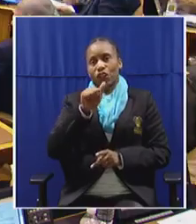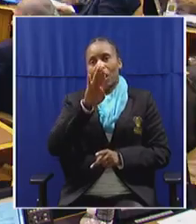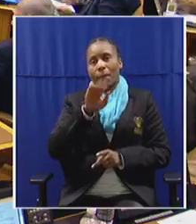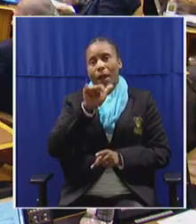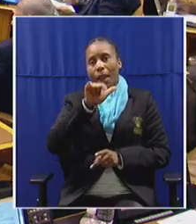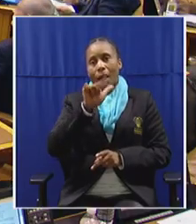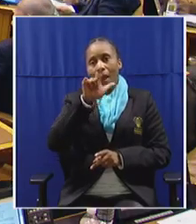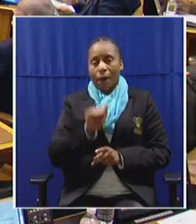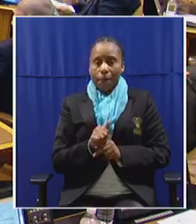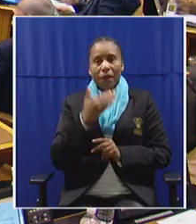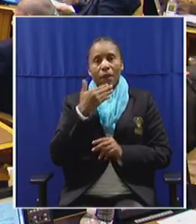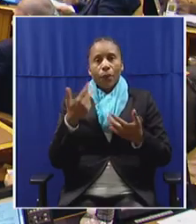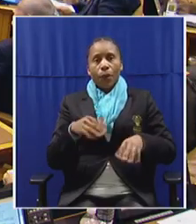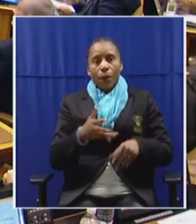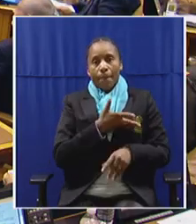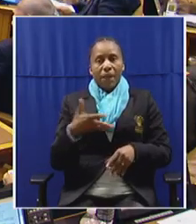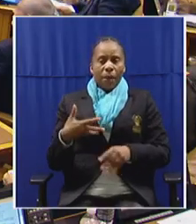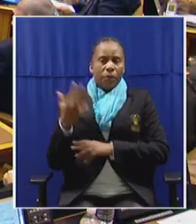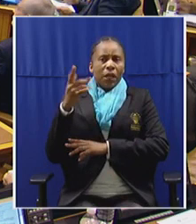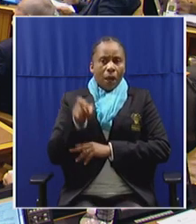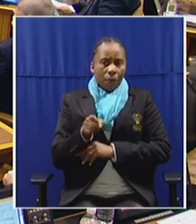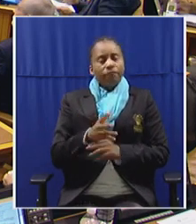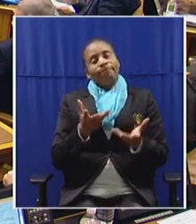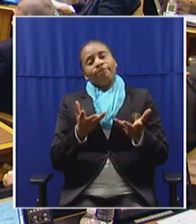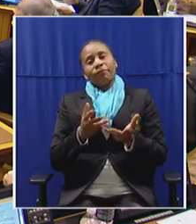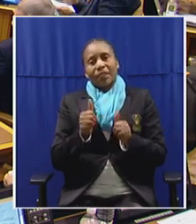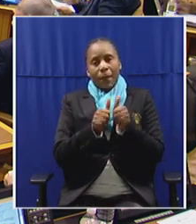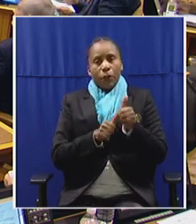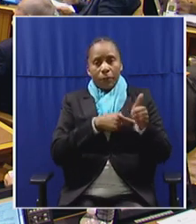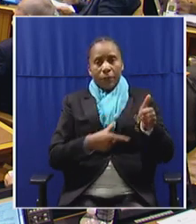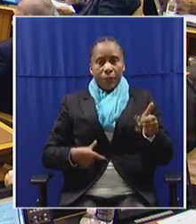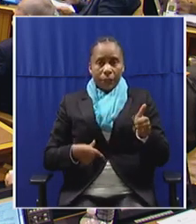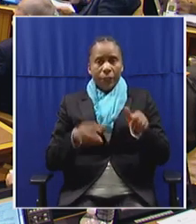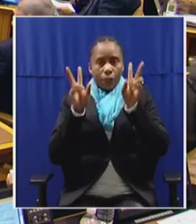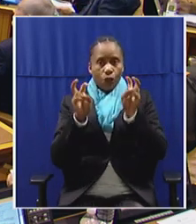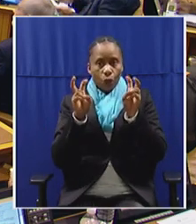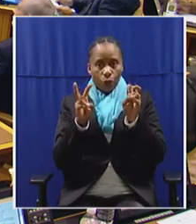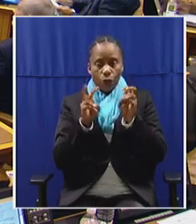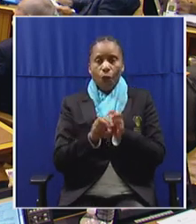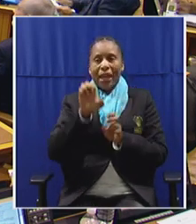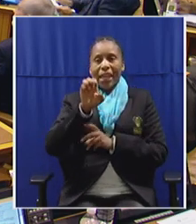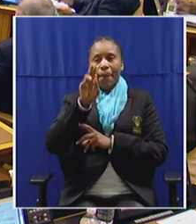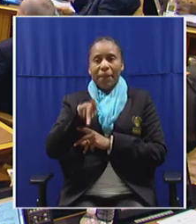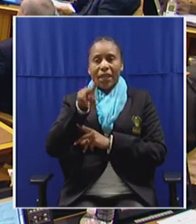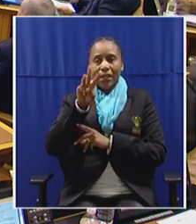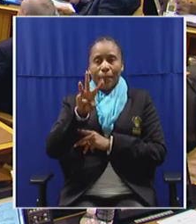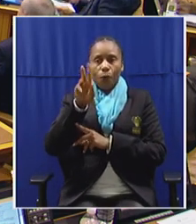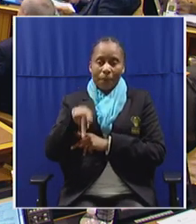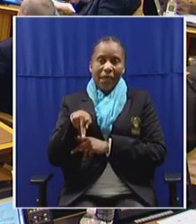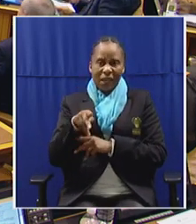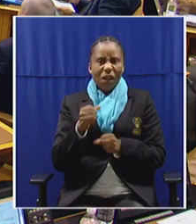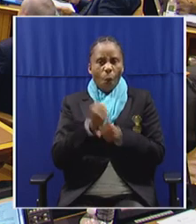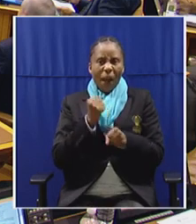Thank you, Madam Speaker. Deputy President, the issue of providing EPWP jobs as